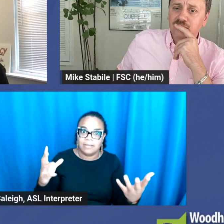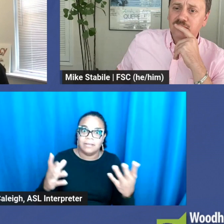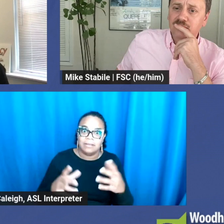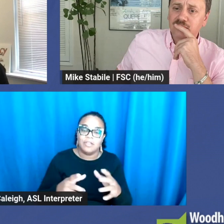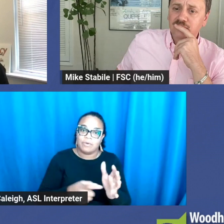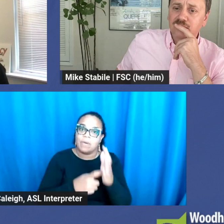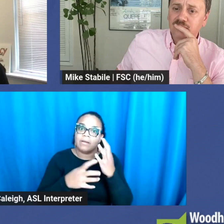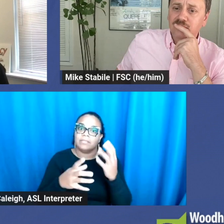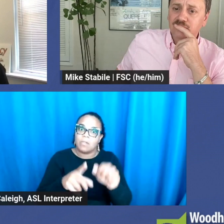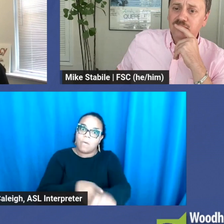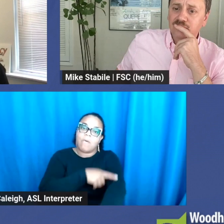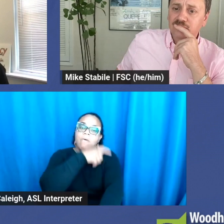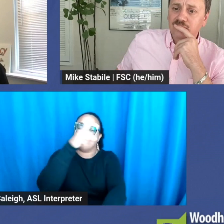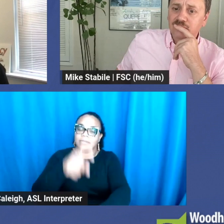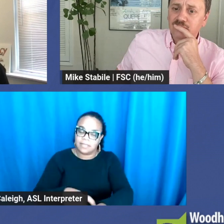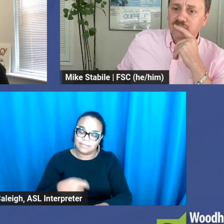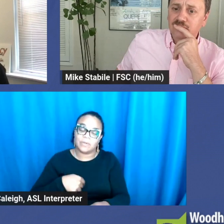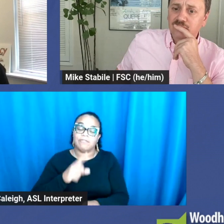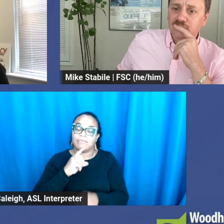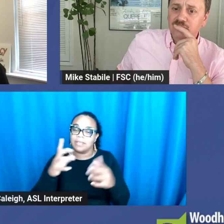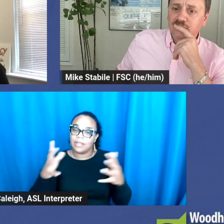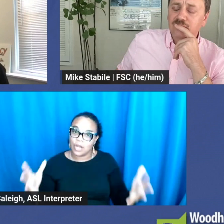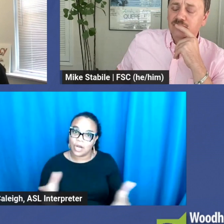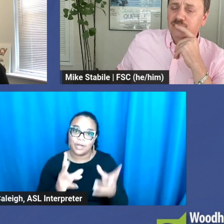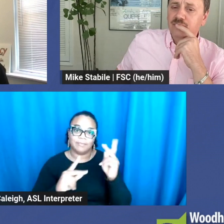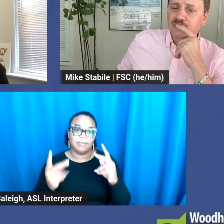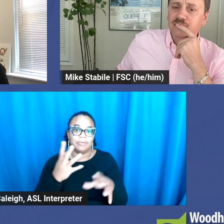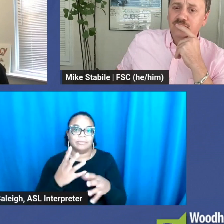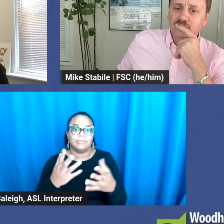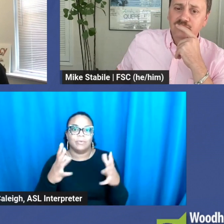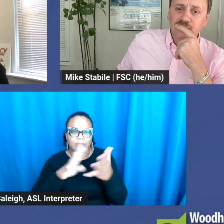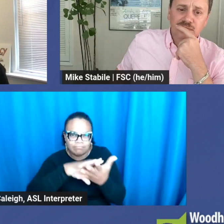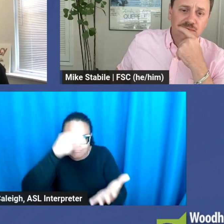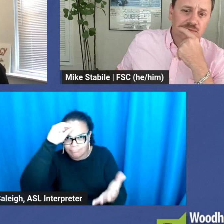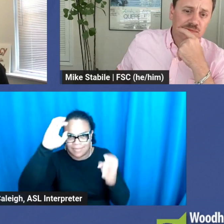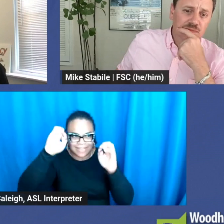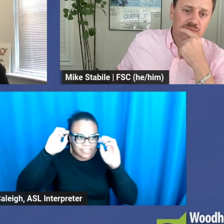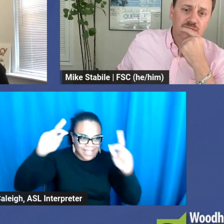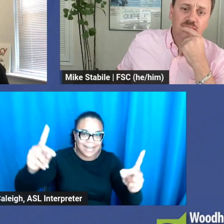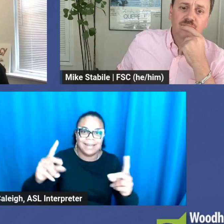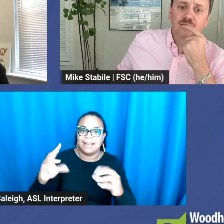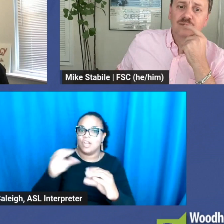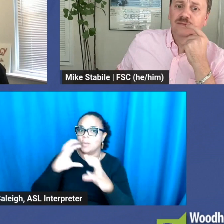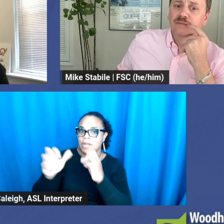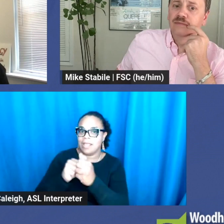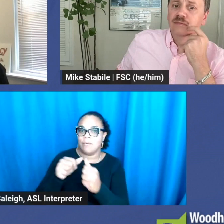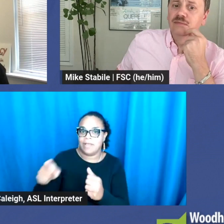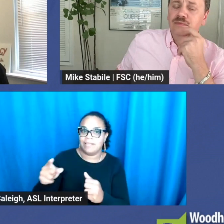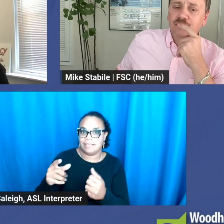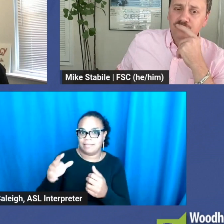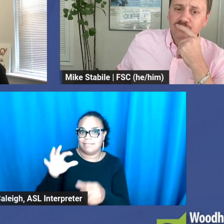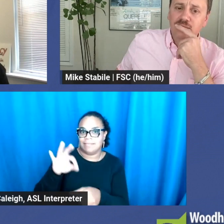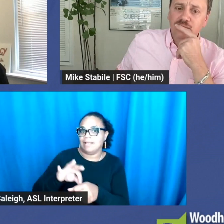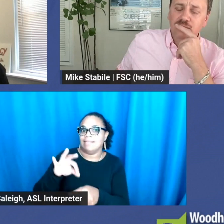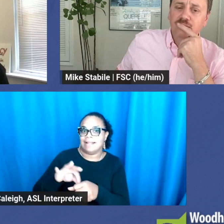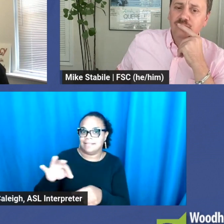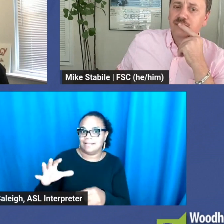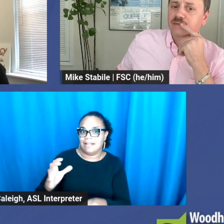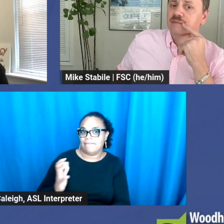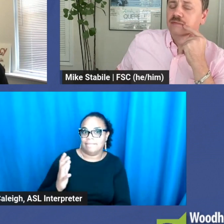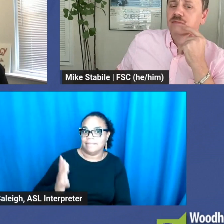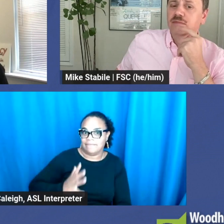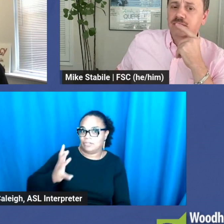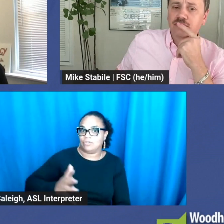folks to get educated and communicate to your officials. And if you don't want to call, there are tons of tools out there to be able to